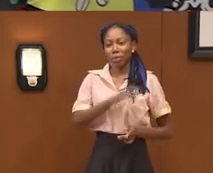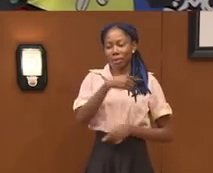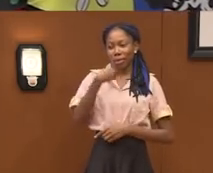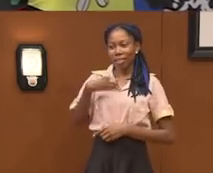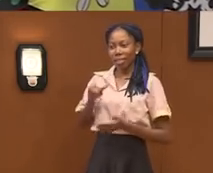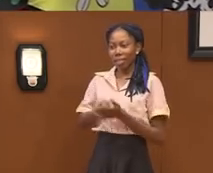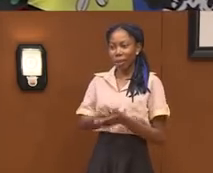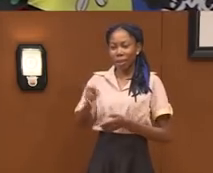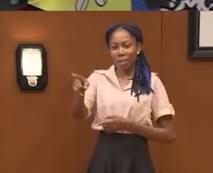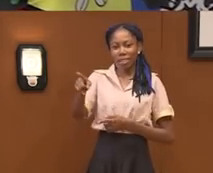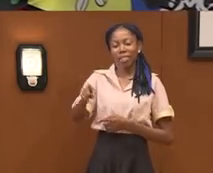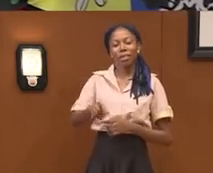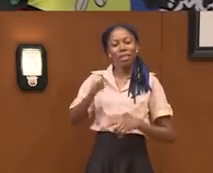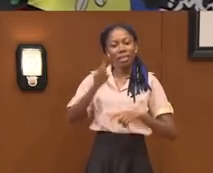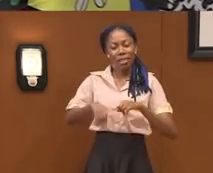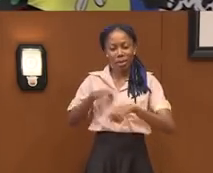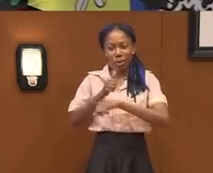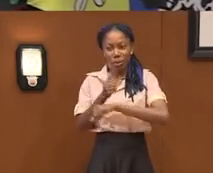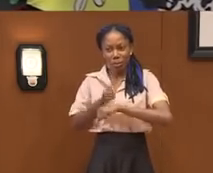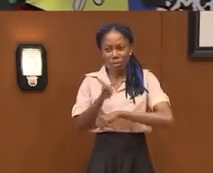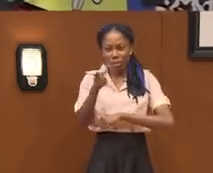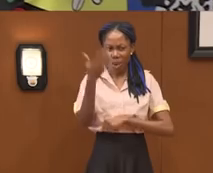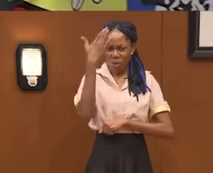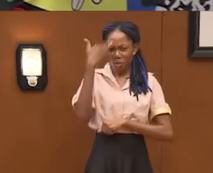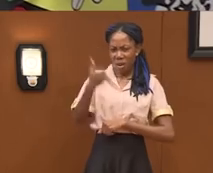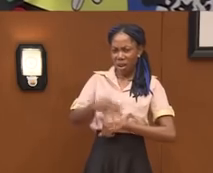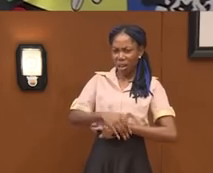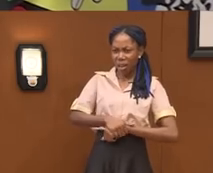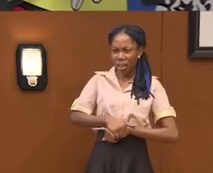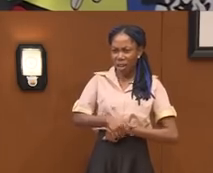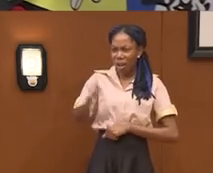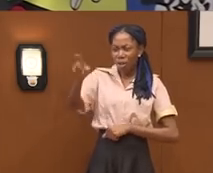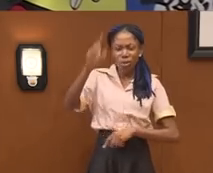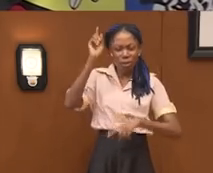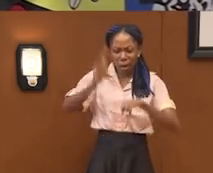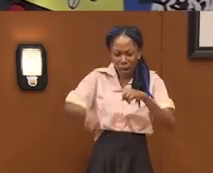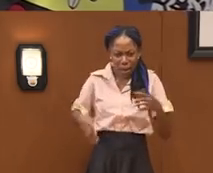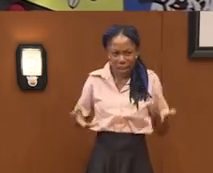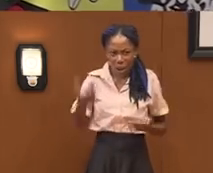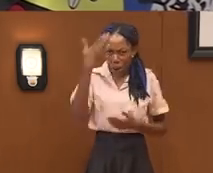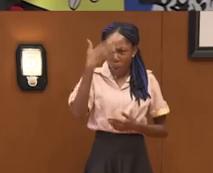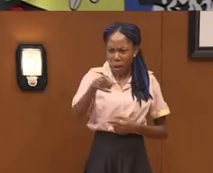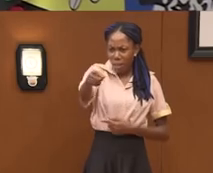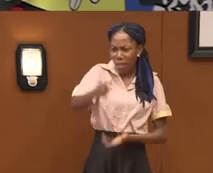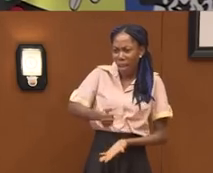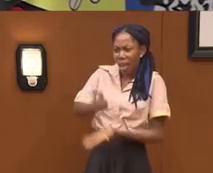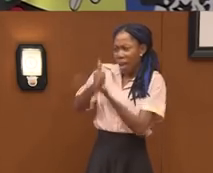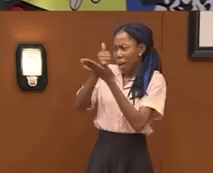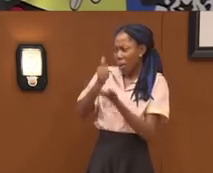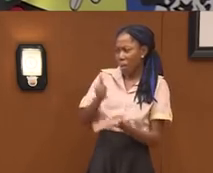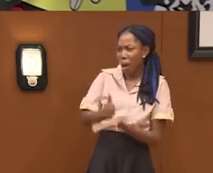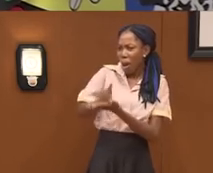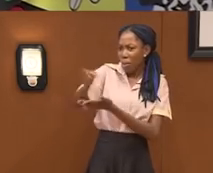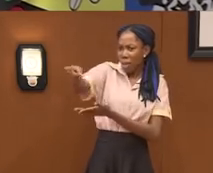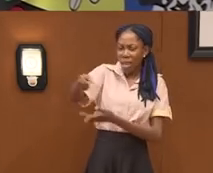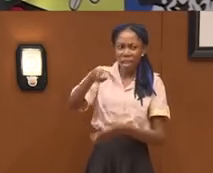say somebody is lying. You that you are talking, you have nothing on you. He's even the one helping you. If